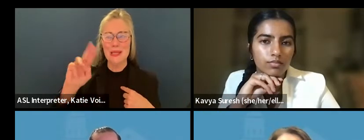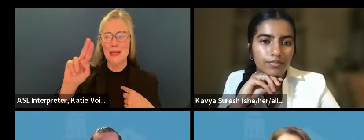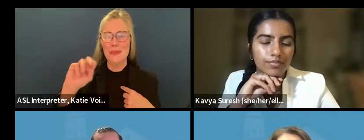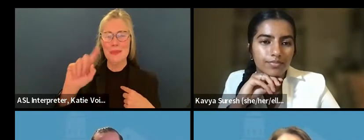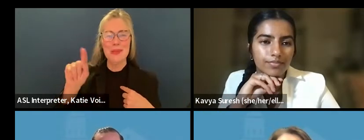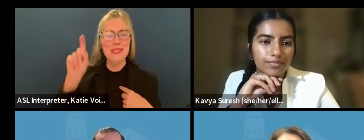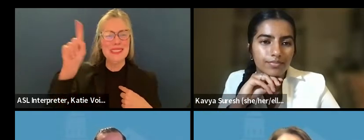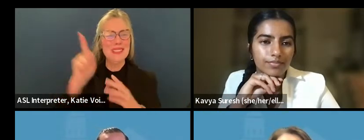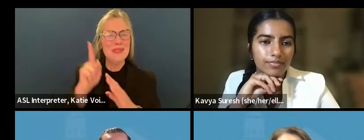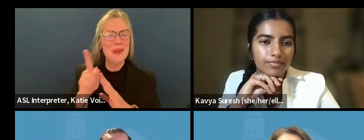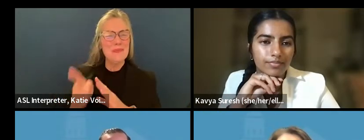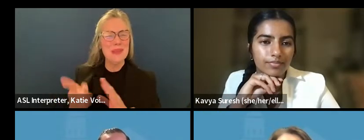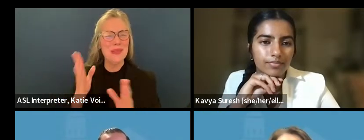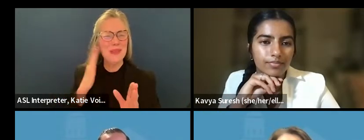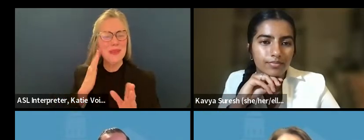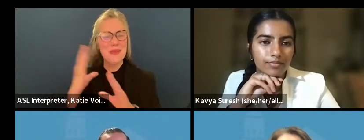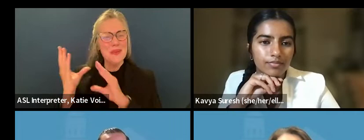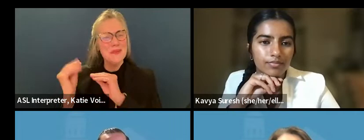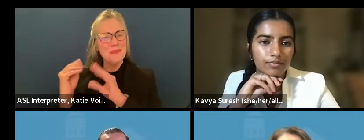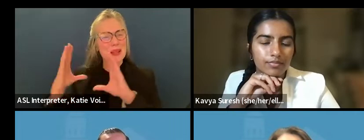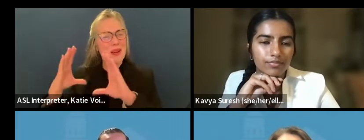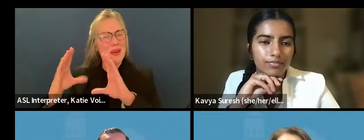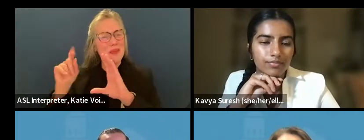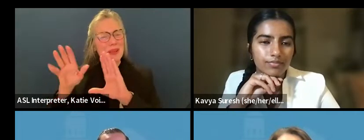need a second.